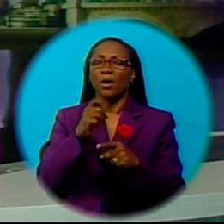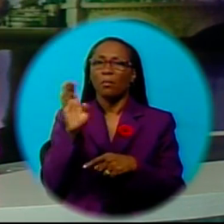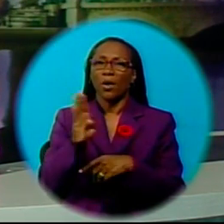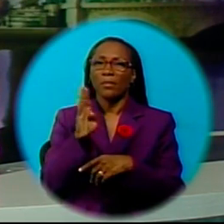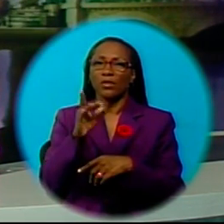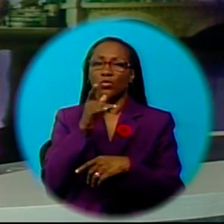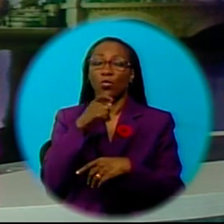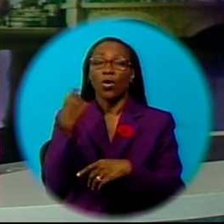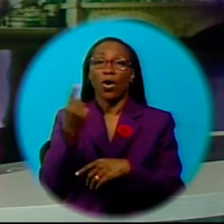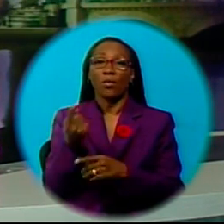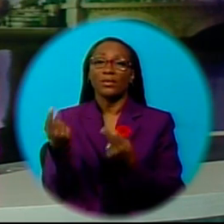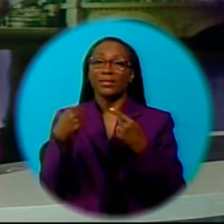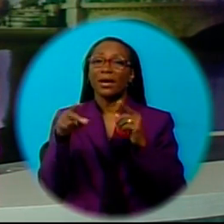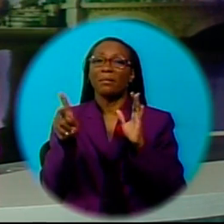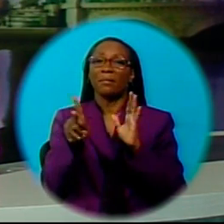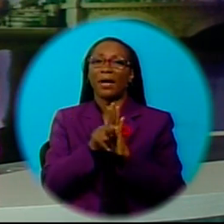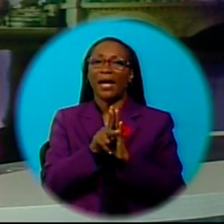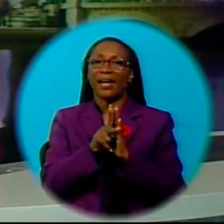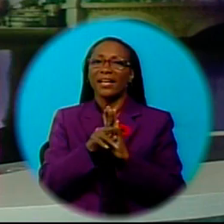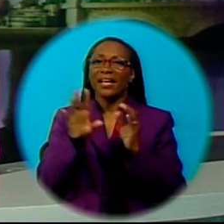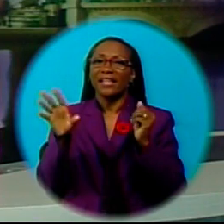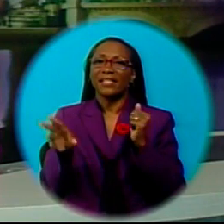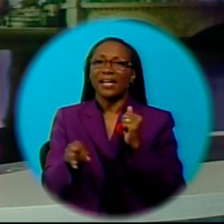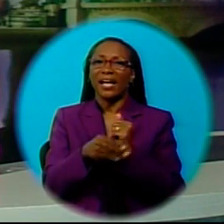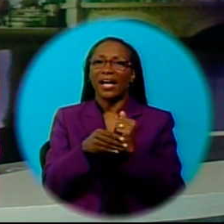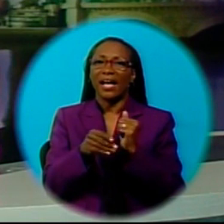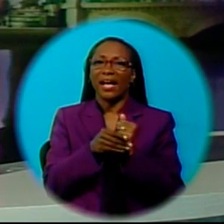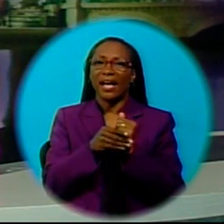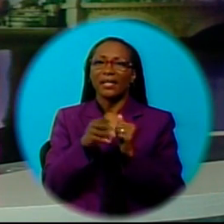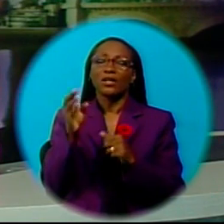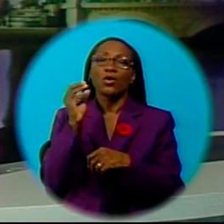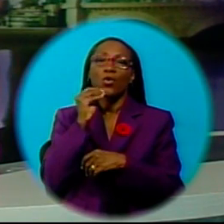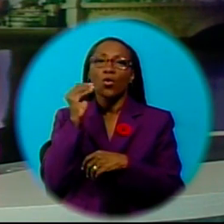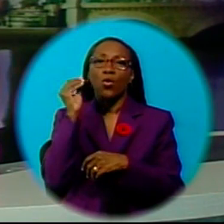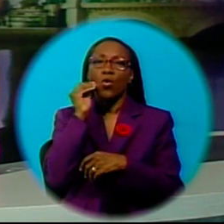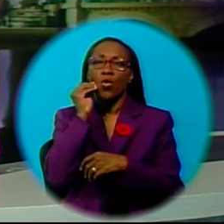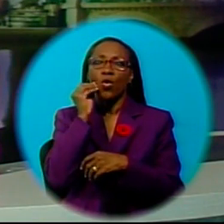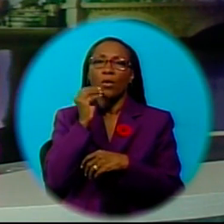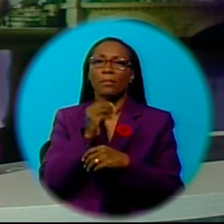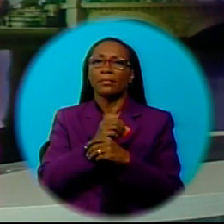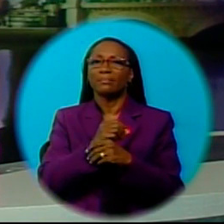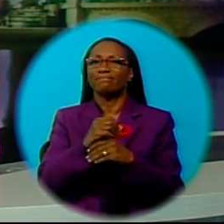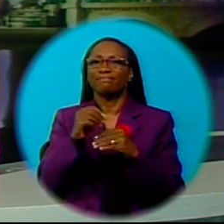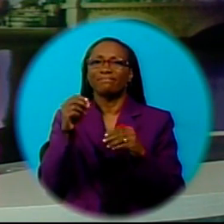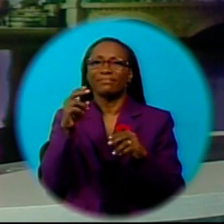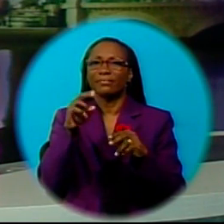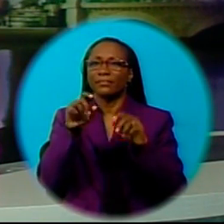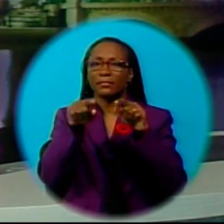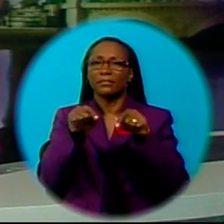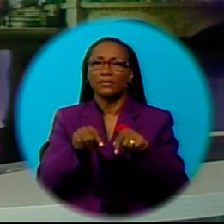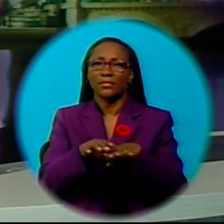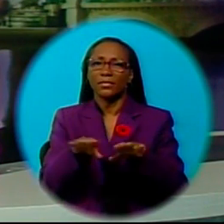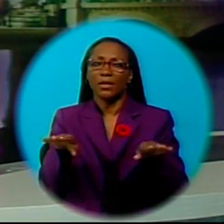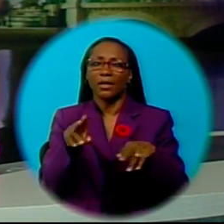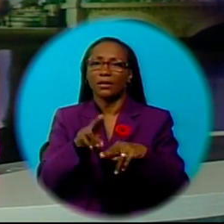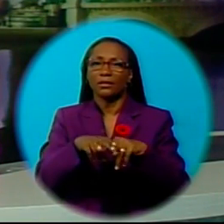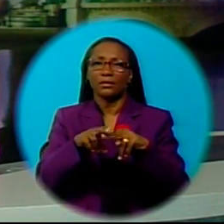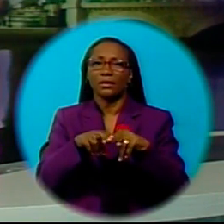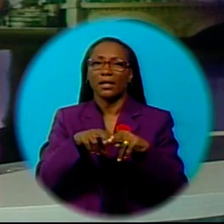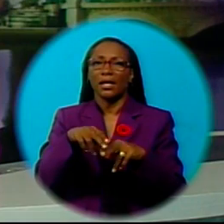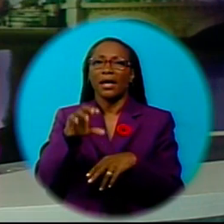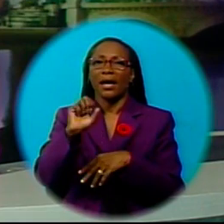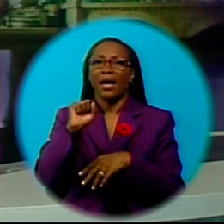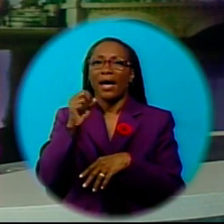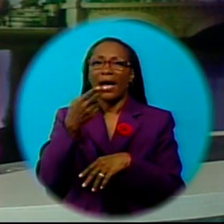She further added the introduction of the American home furnishing brand Ashley Furniture to the market has posed no threat to courts.